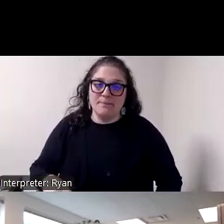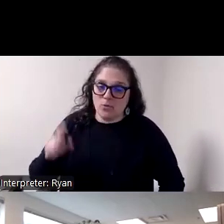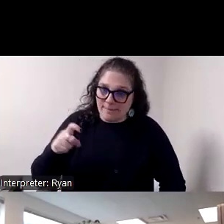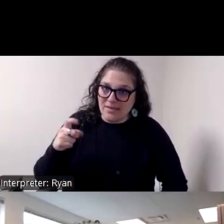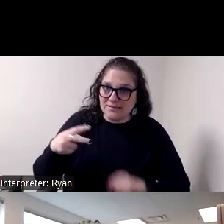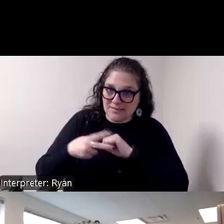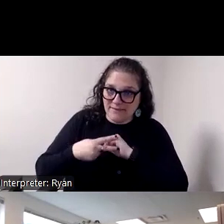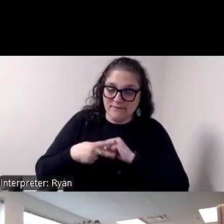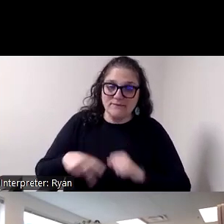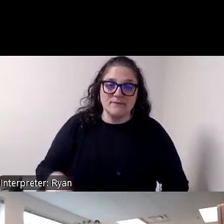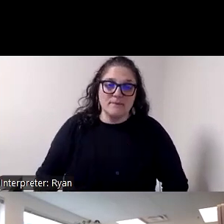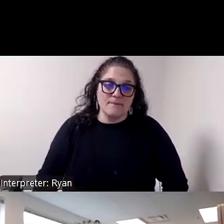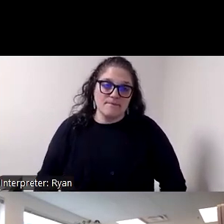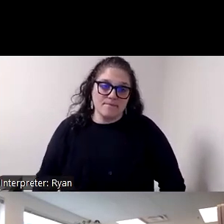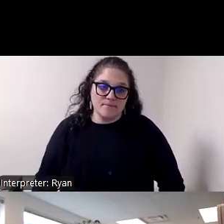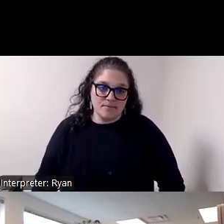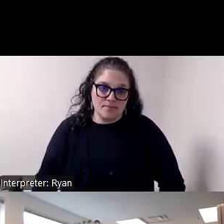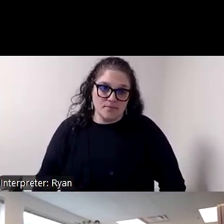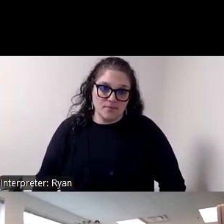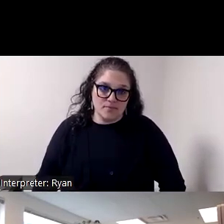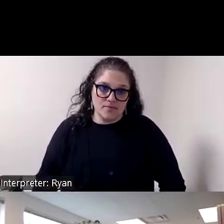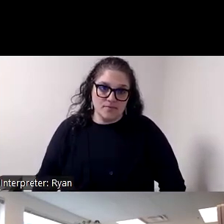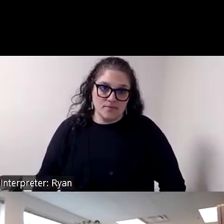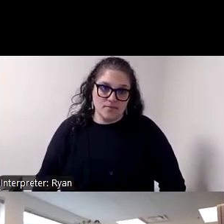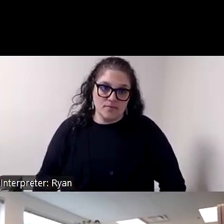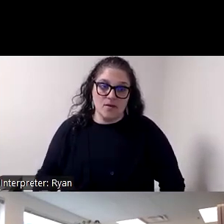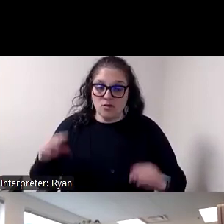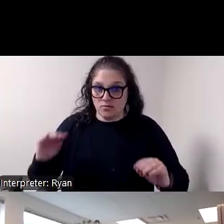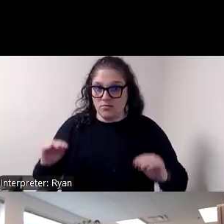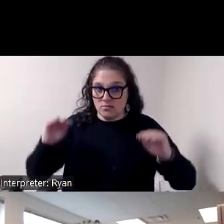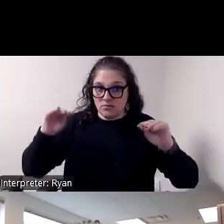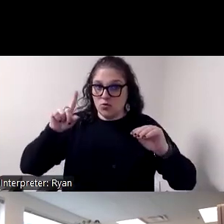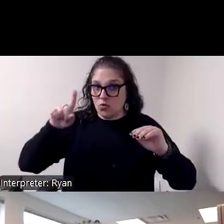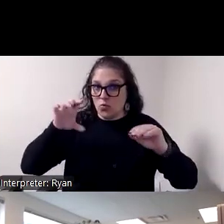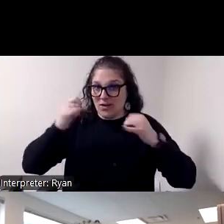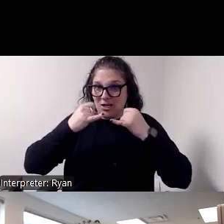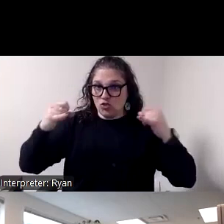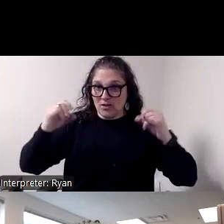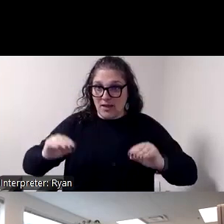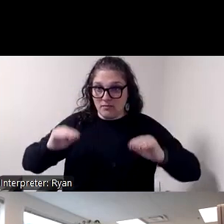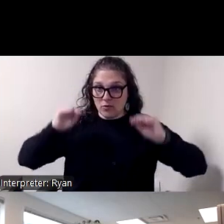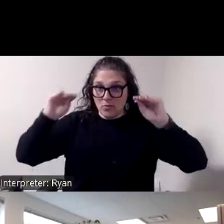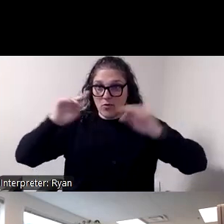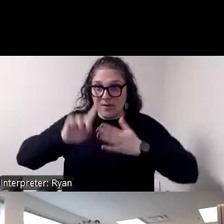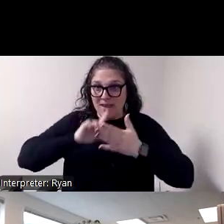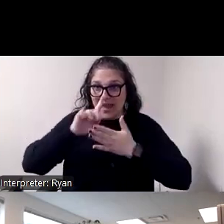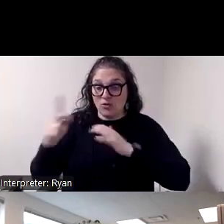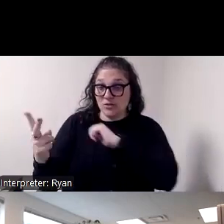So we're going to go ahead and just move all my hours up to the 100 line. And I'm going to hit